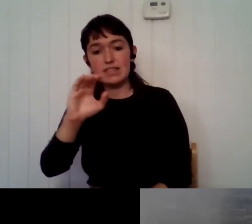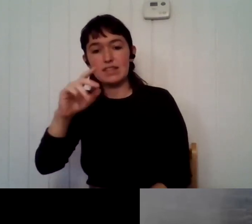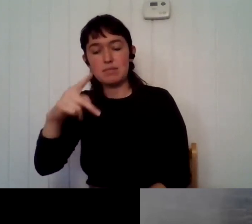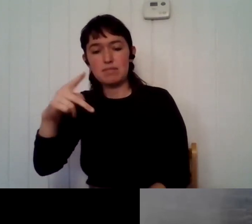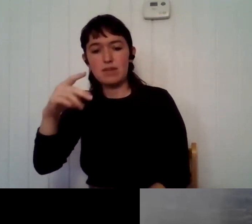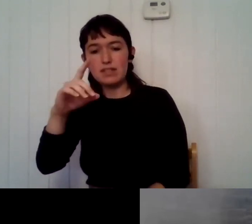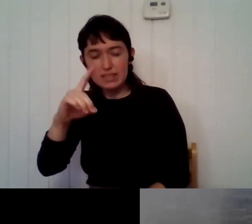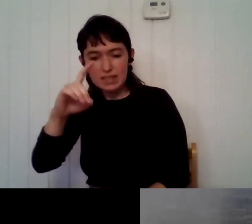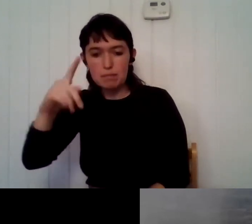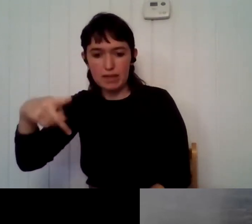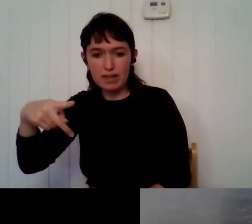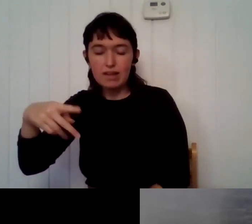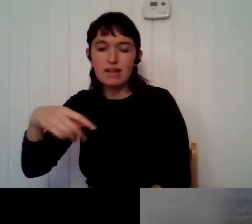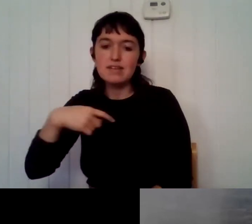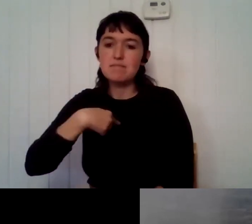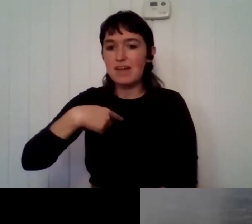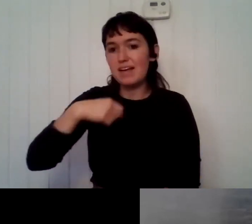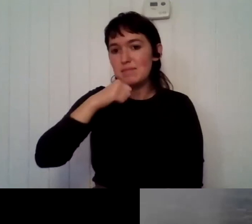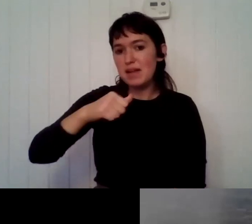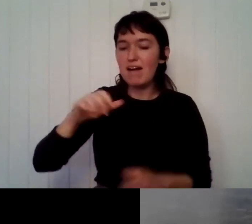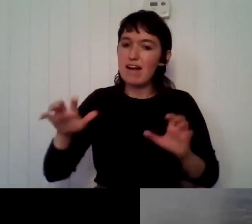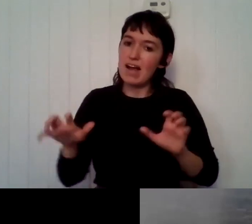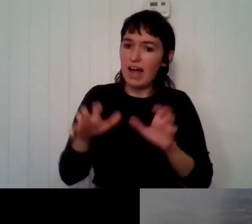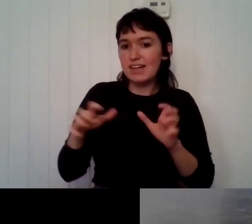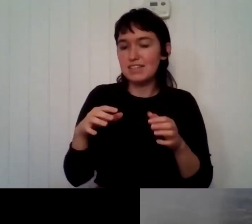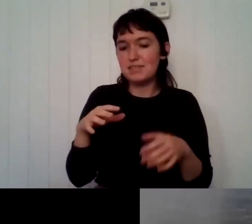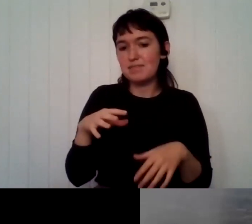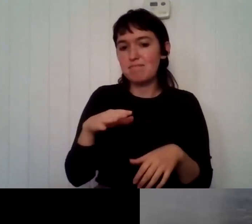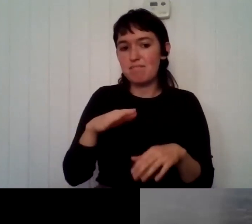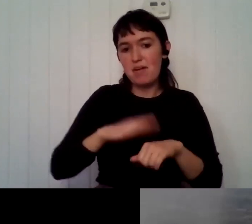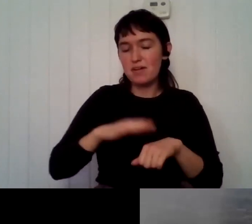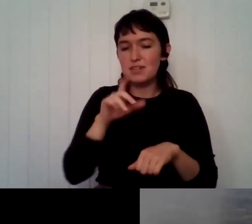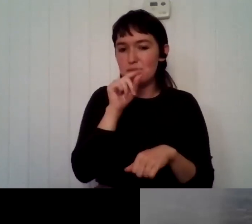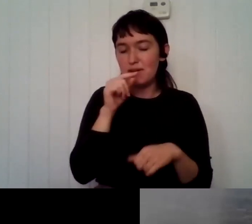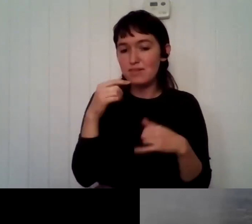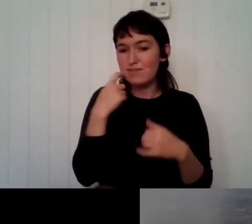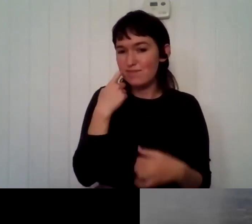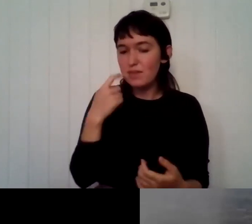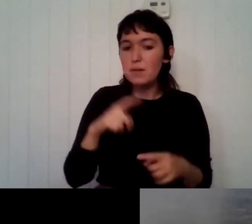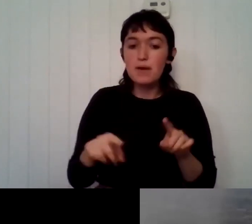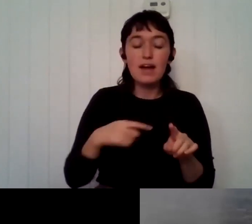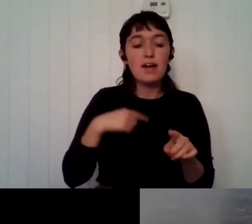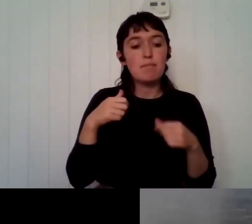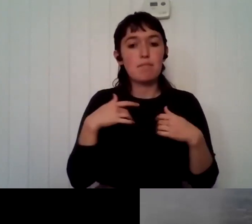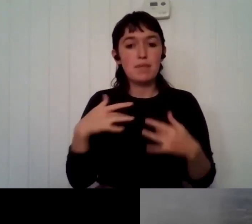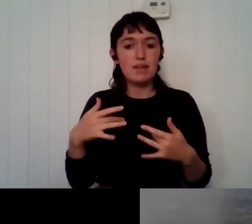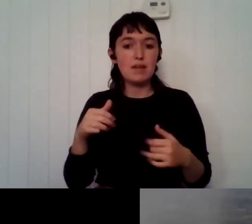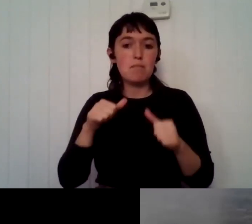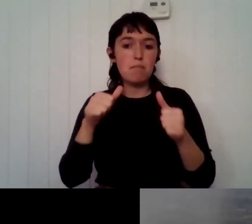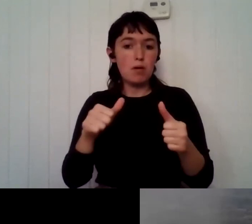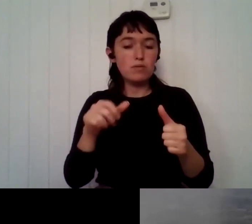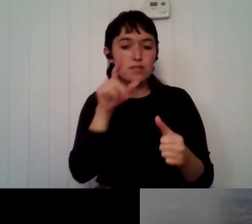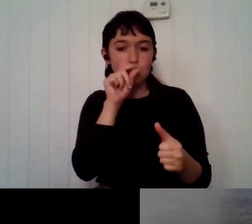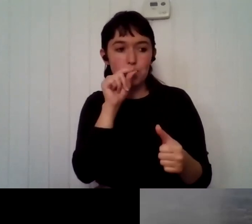I haven't been as active as I would like, but I usually post cool things about volcanoes there. Very cool. I would like to just say